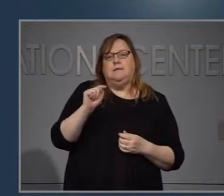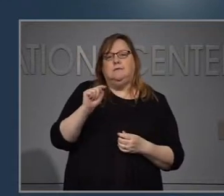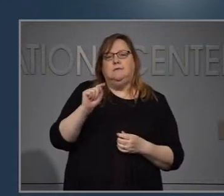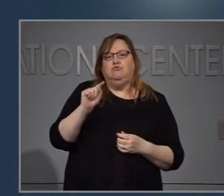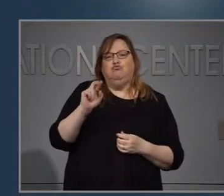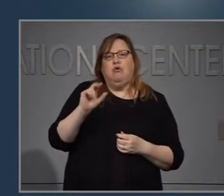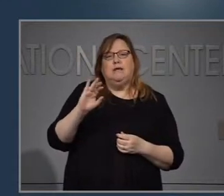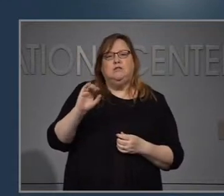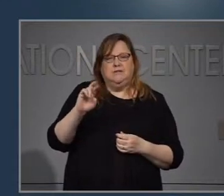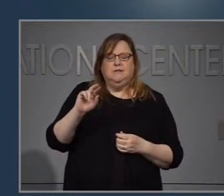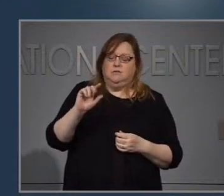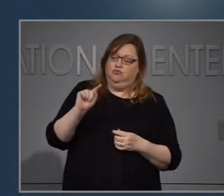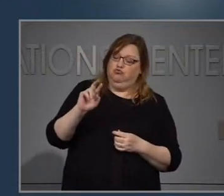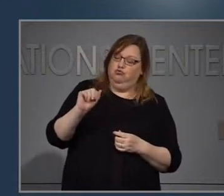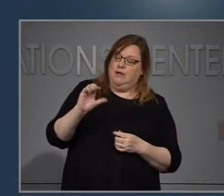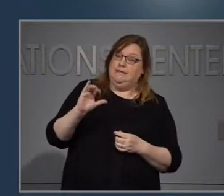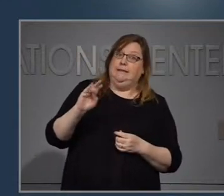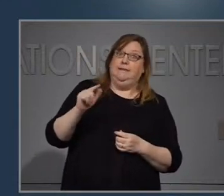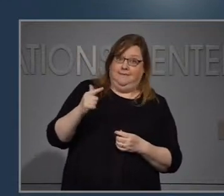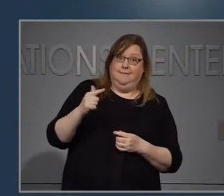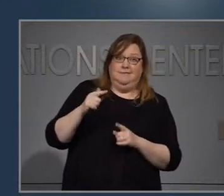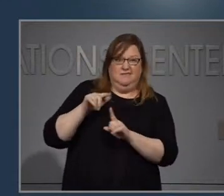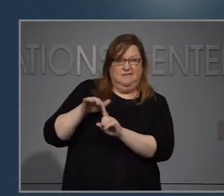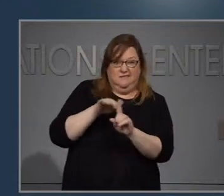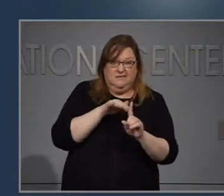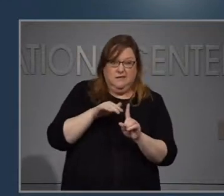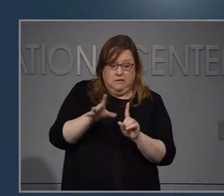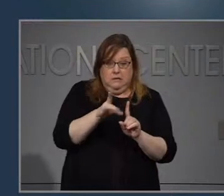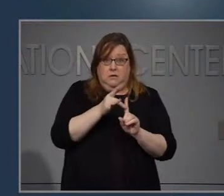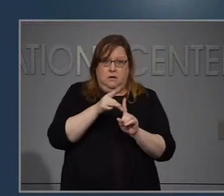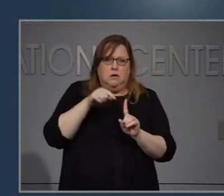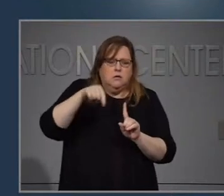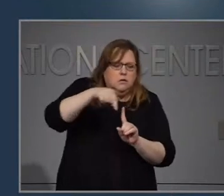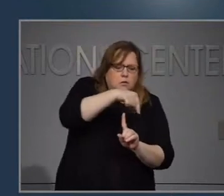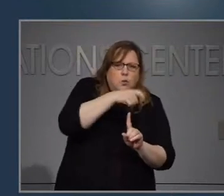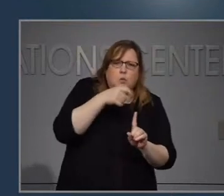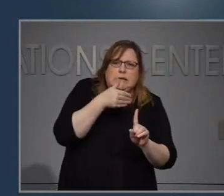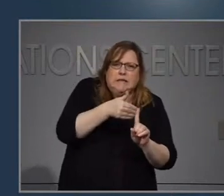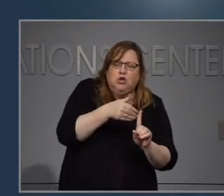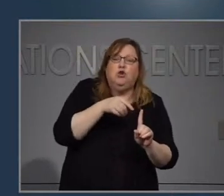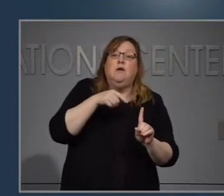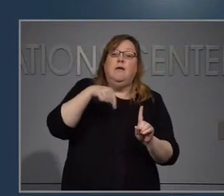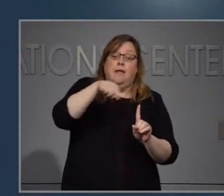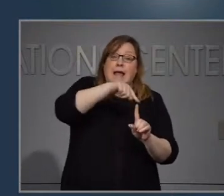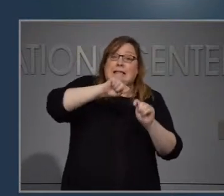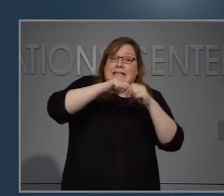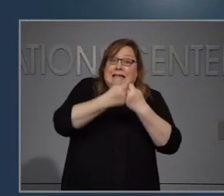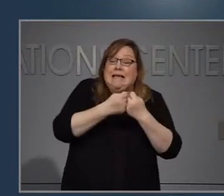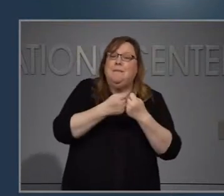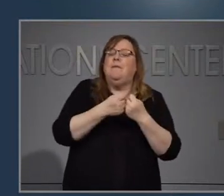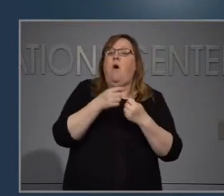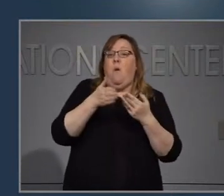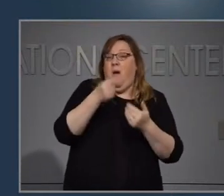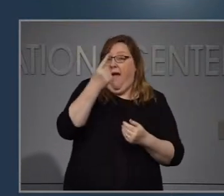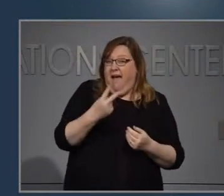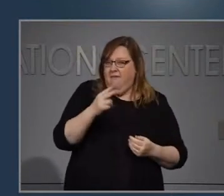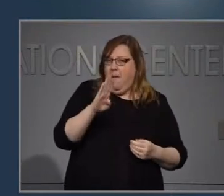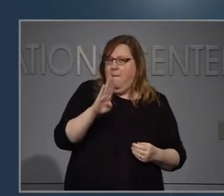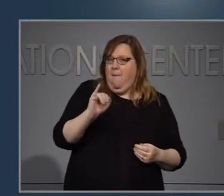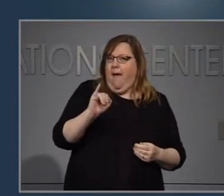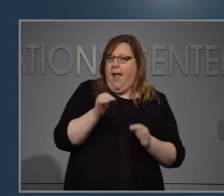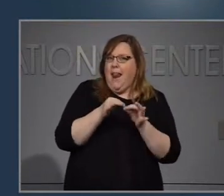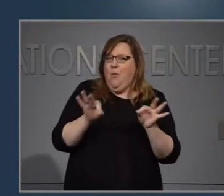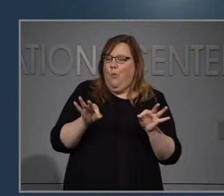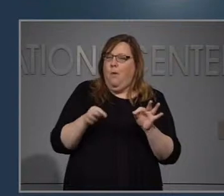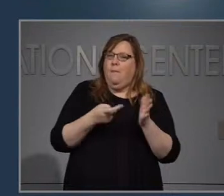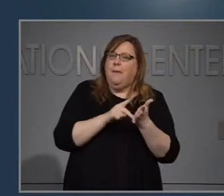are bilingual. Our personal protective equipment supplies are stable, and we have enough critical supplies on hand to fill requests for